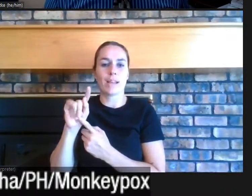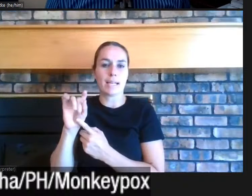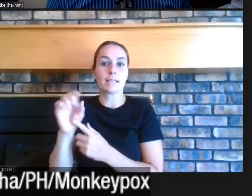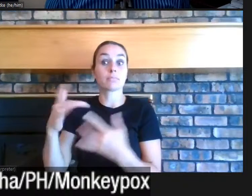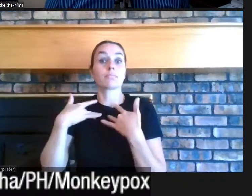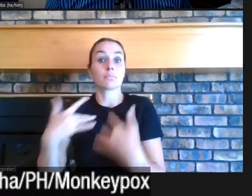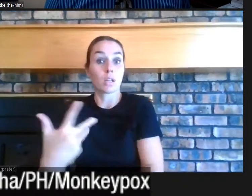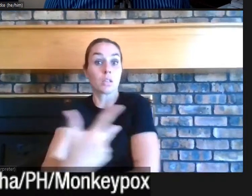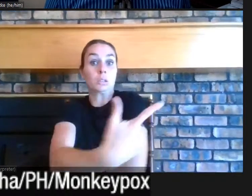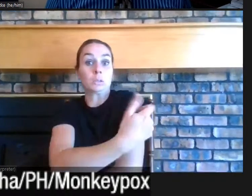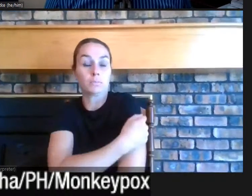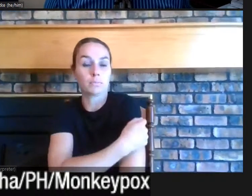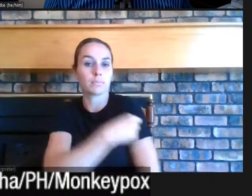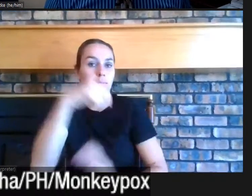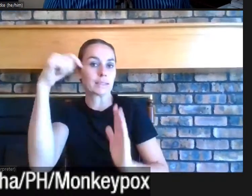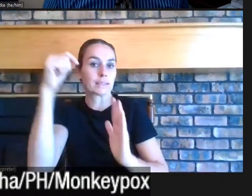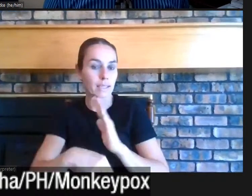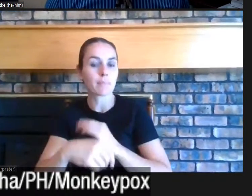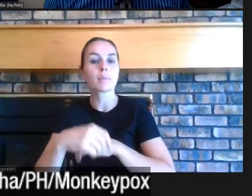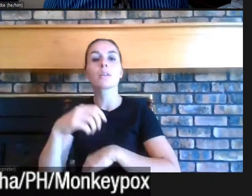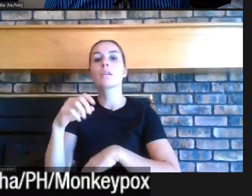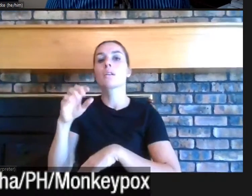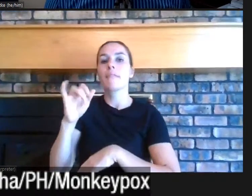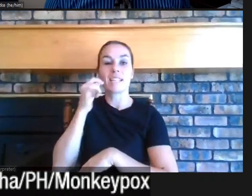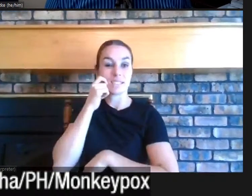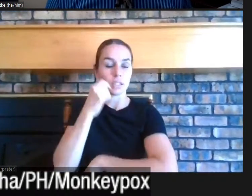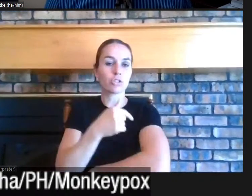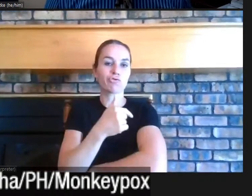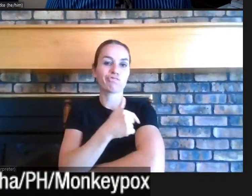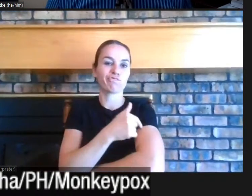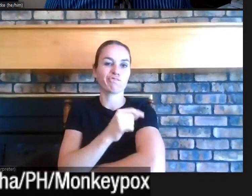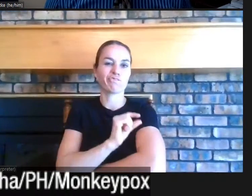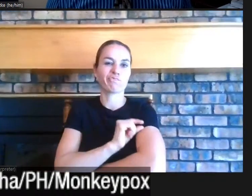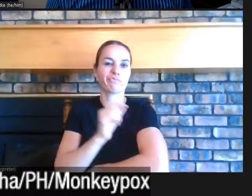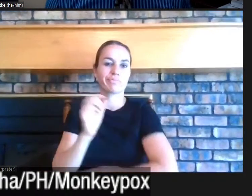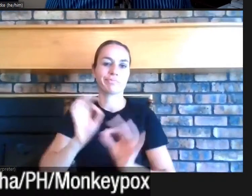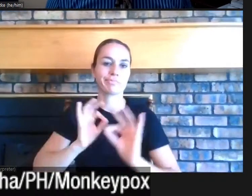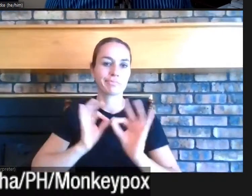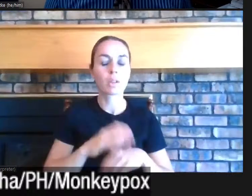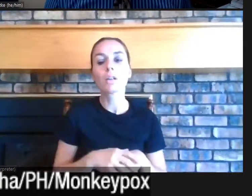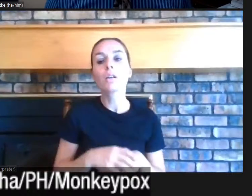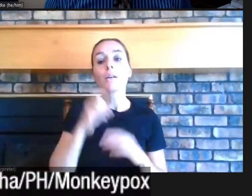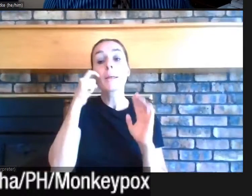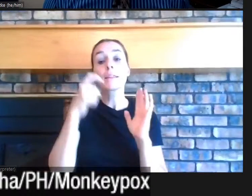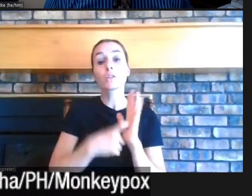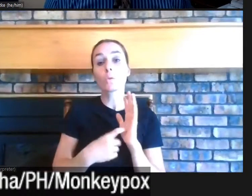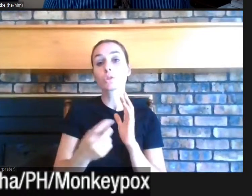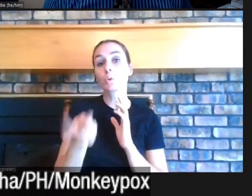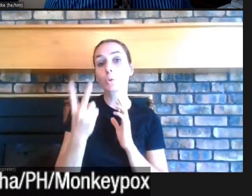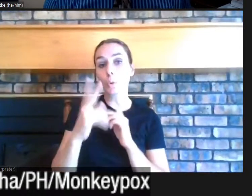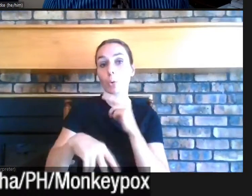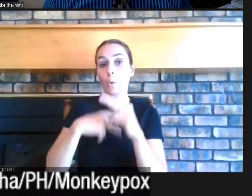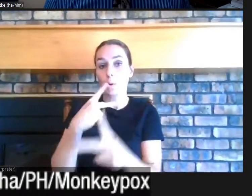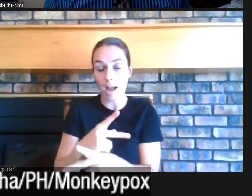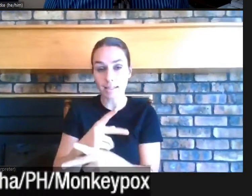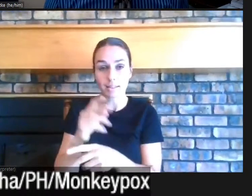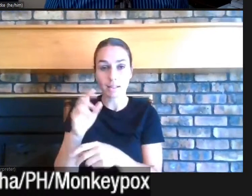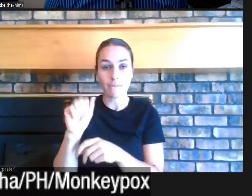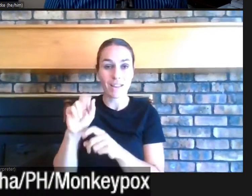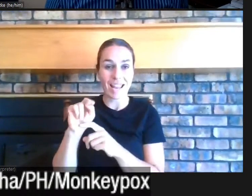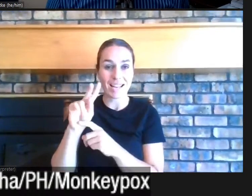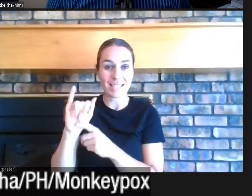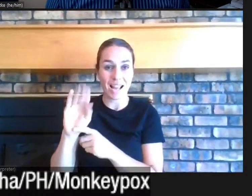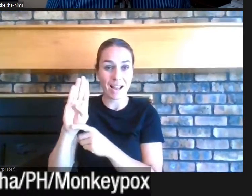delivery. What they found in that study is that following 2 doses of vaccine, antibody levels against monkeypox virus